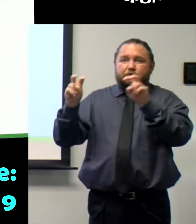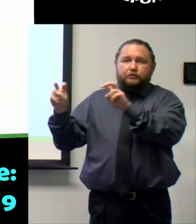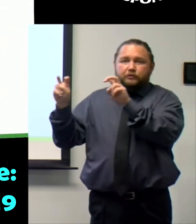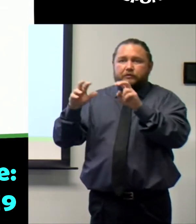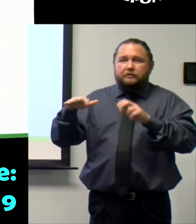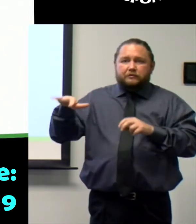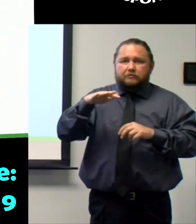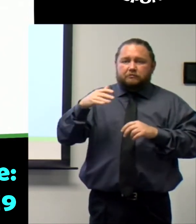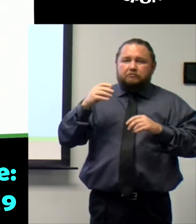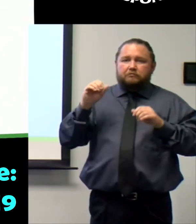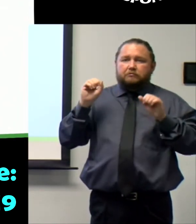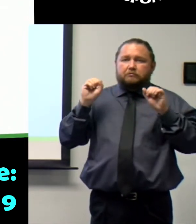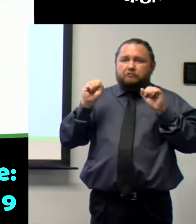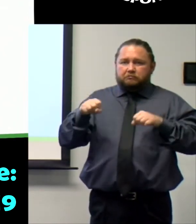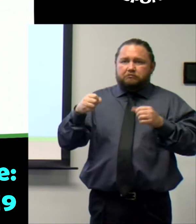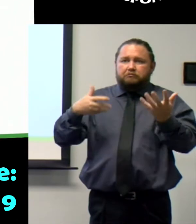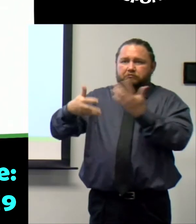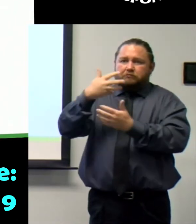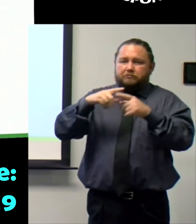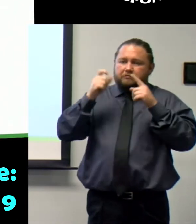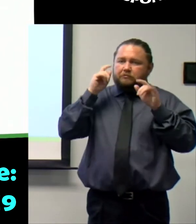They should minimize exposure.